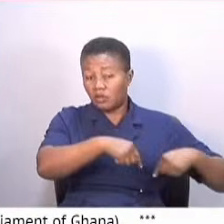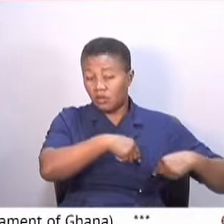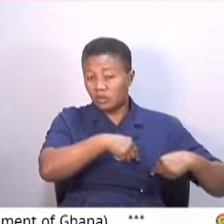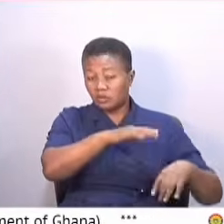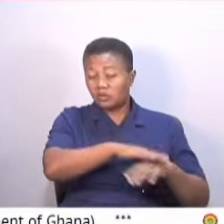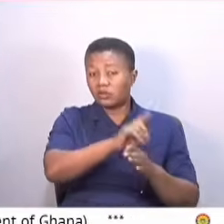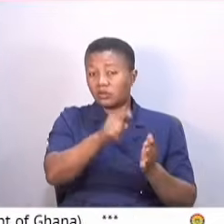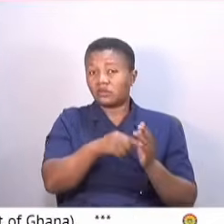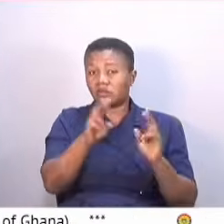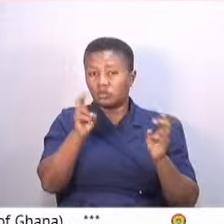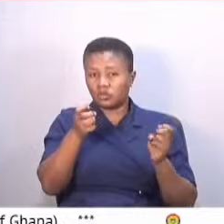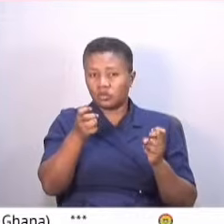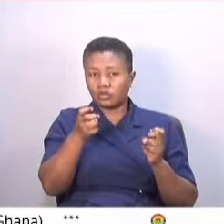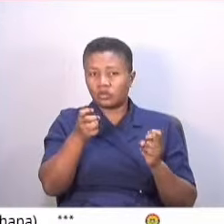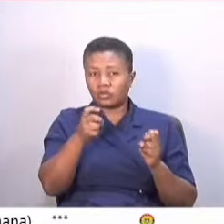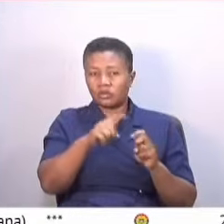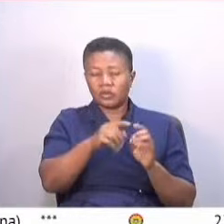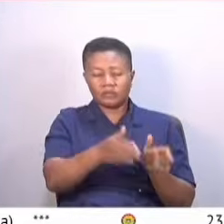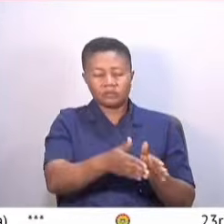6.